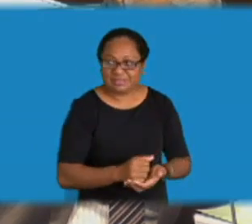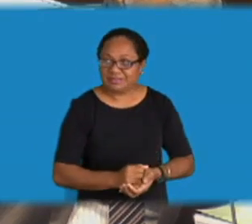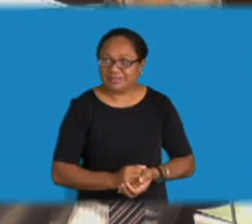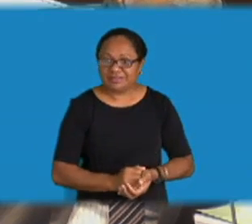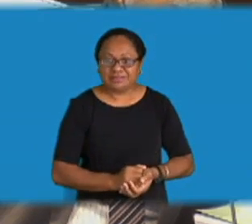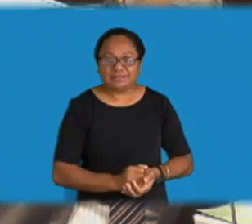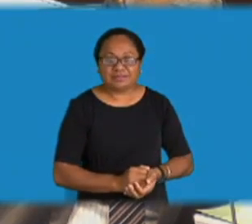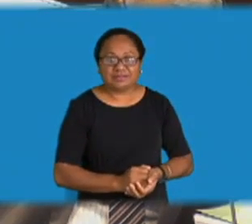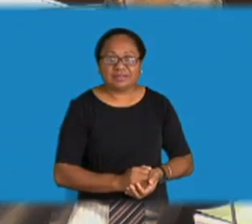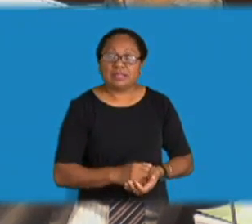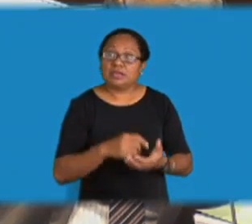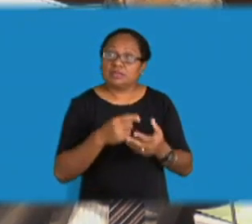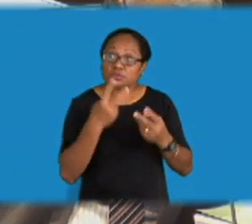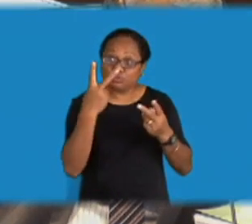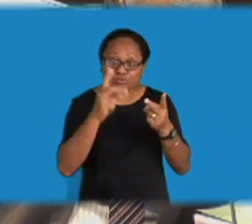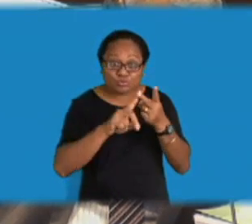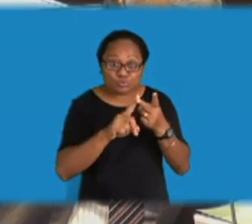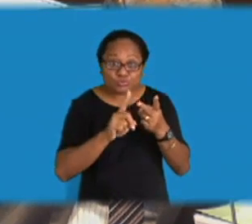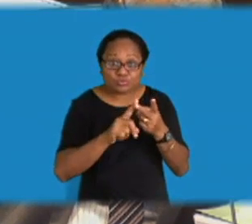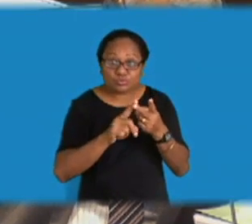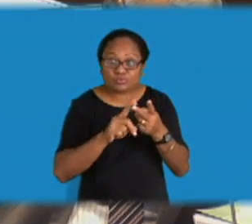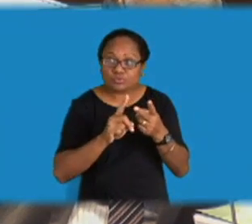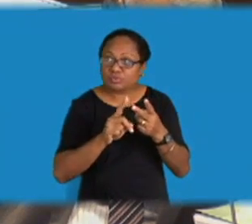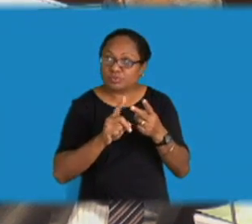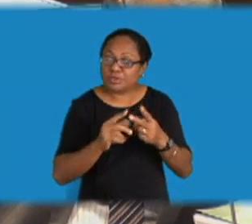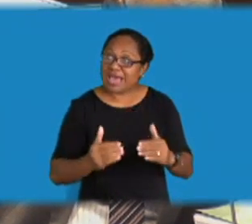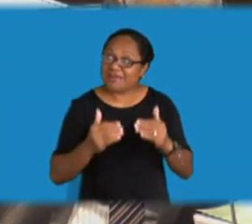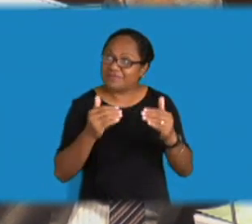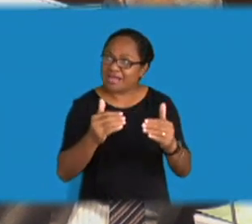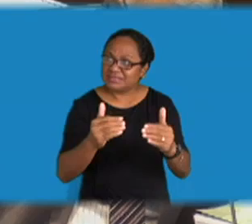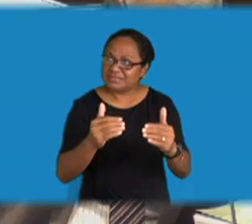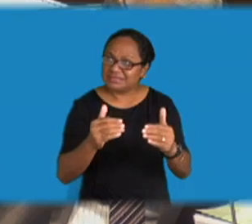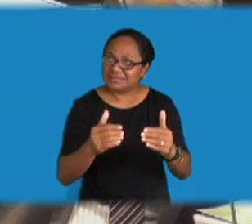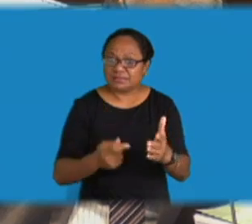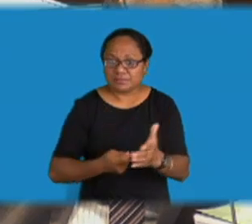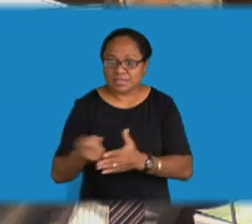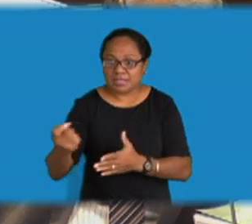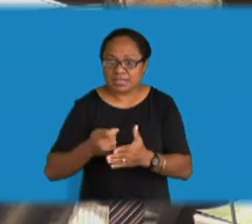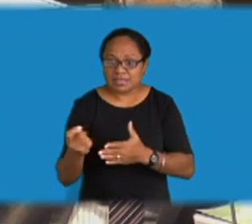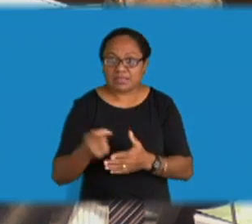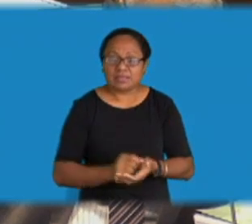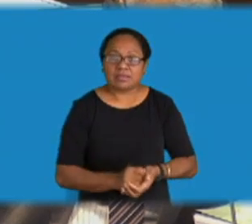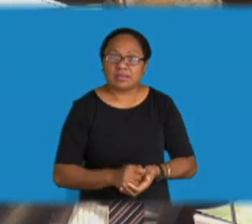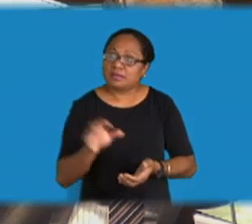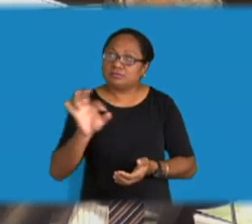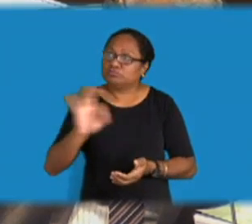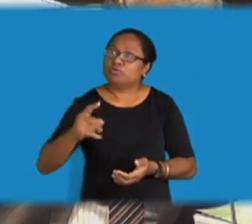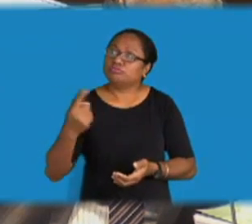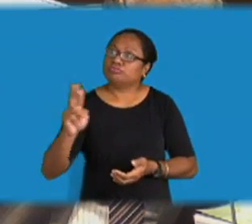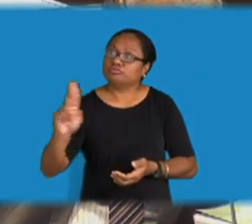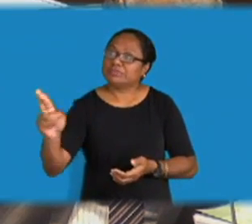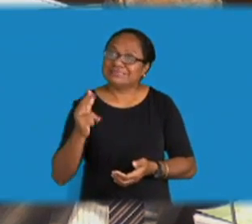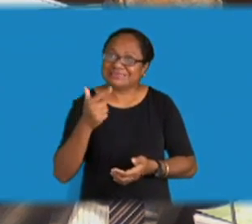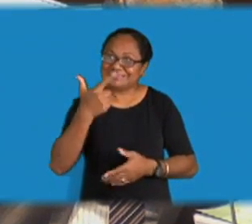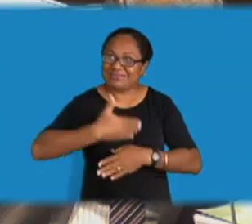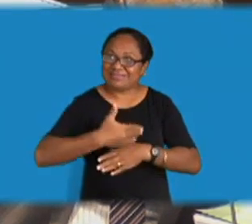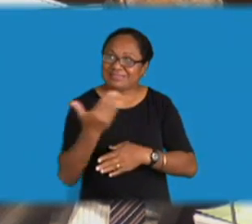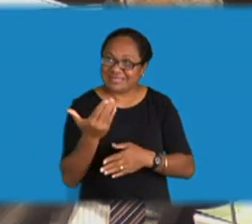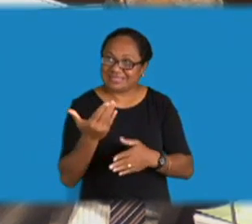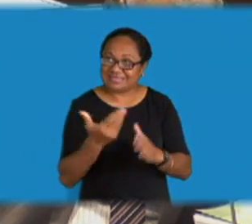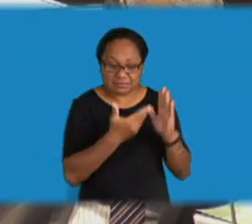Number 2, accountable advances not returned within 7 days as required by the Financial Instructions